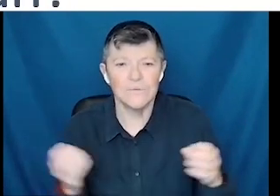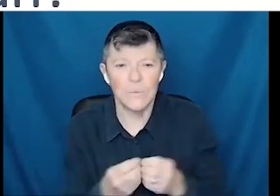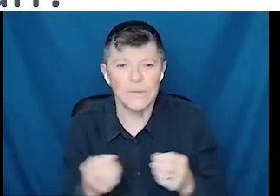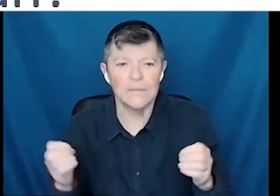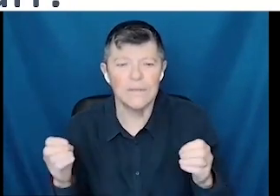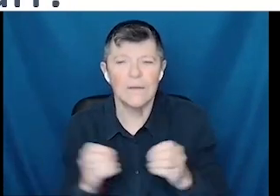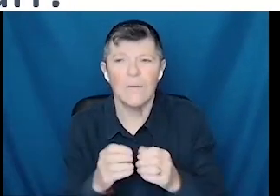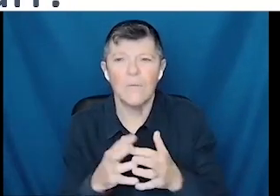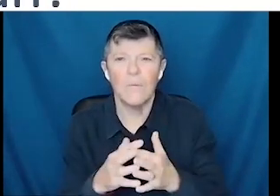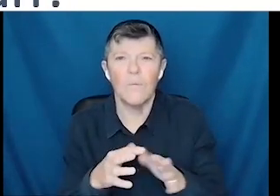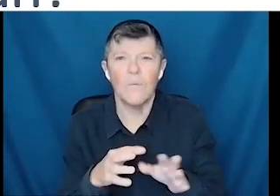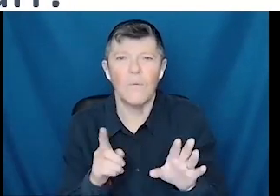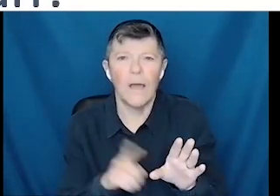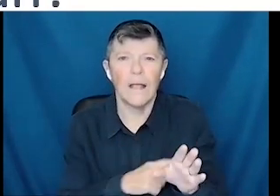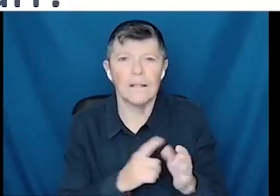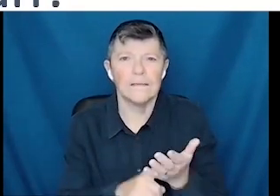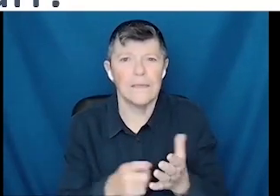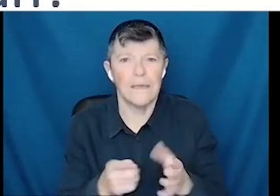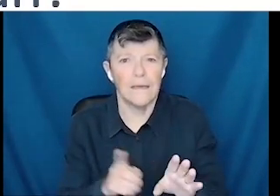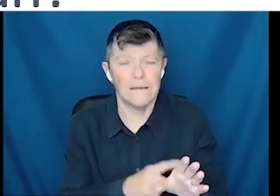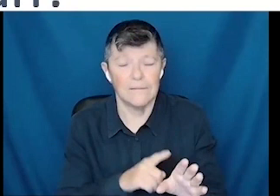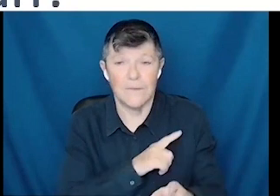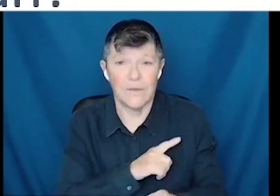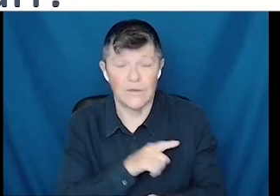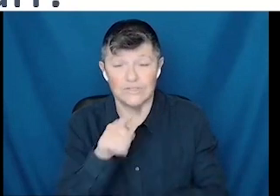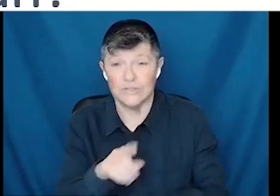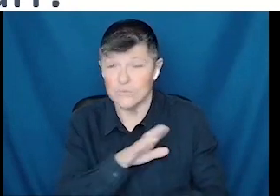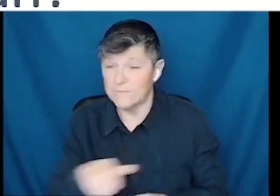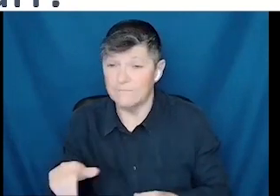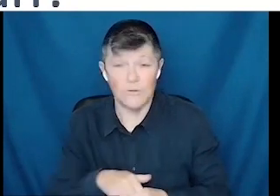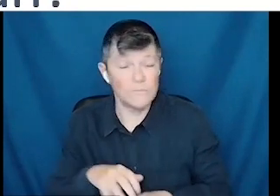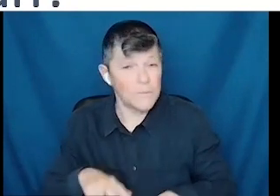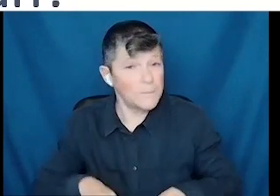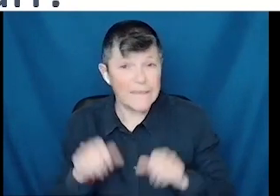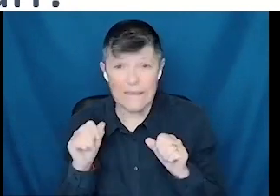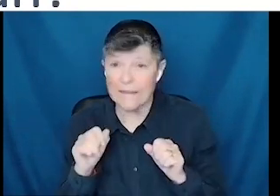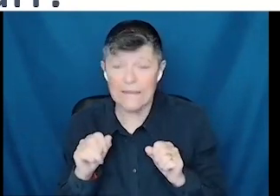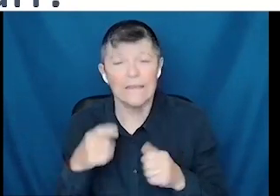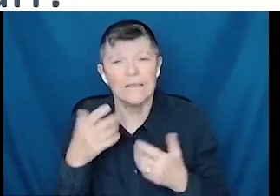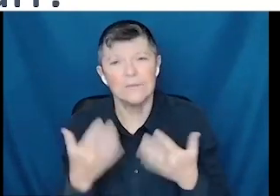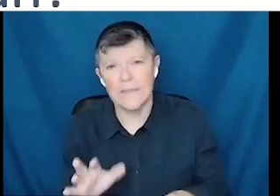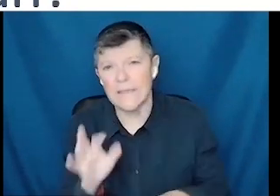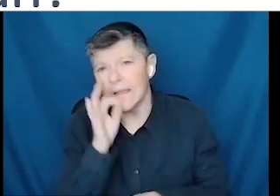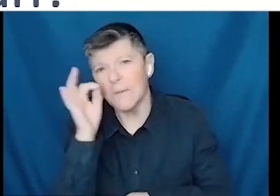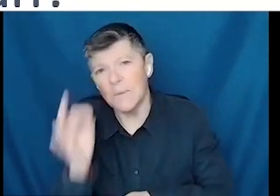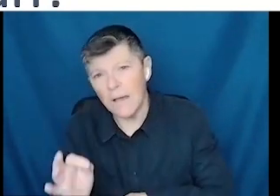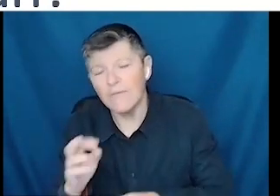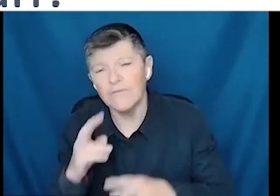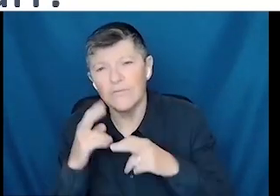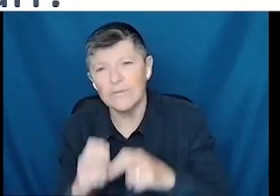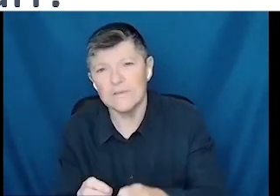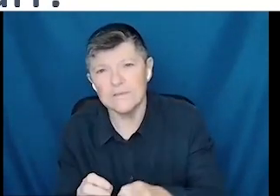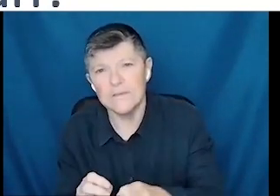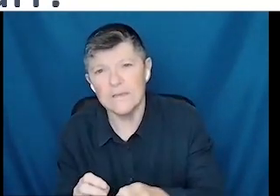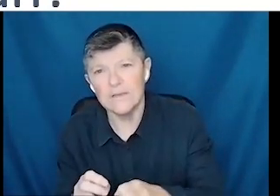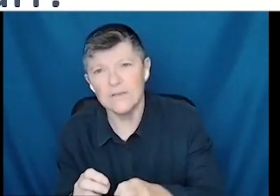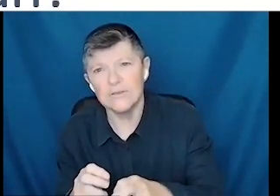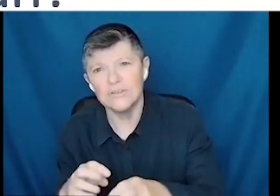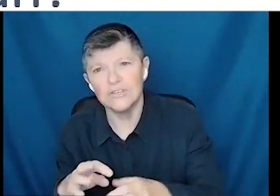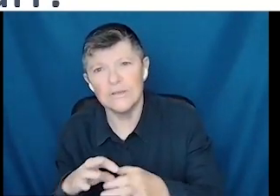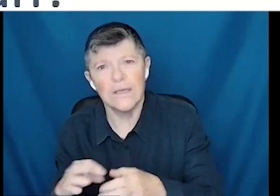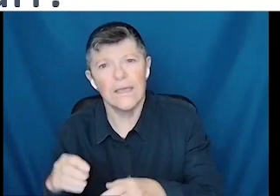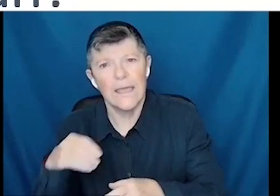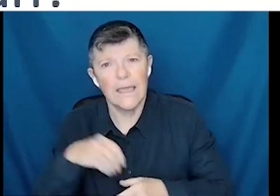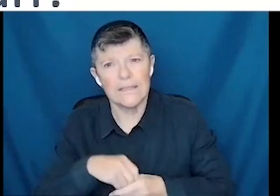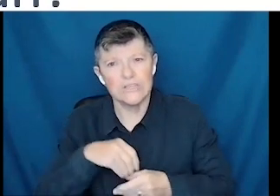Walia was there from the very beginning. She had applied for a research internship with me in 2020 during the pandemic,